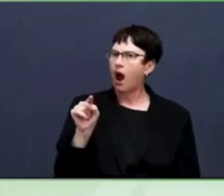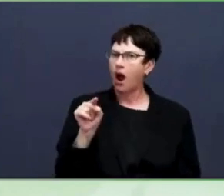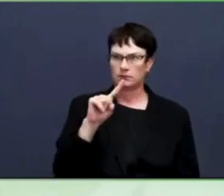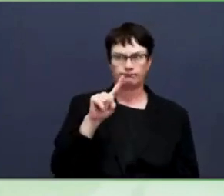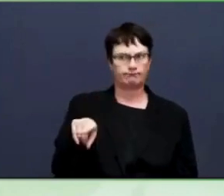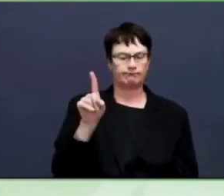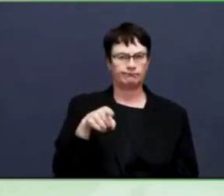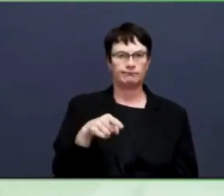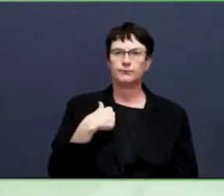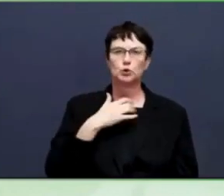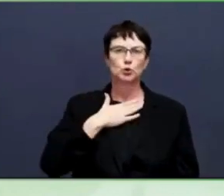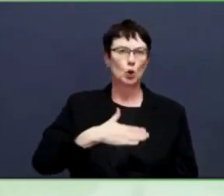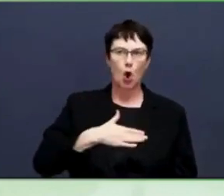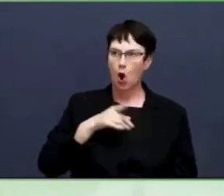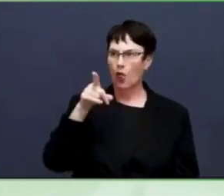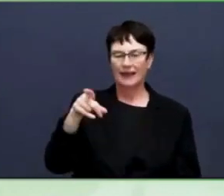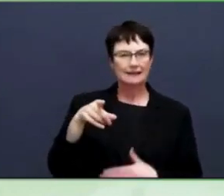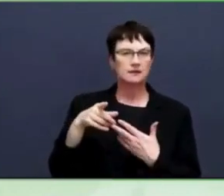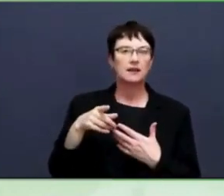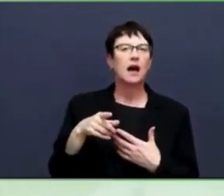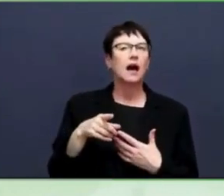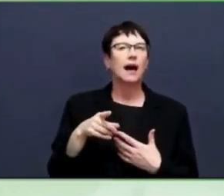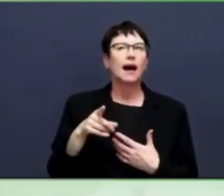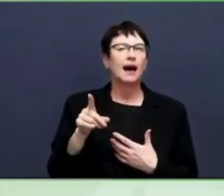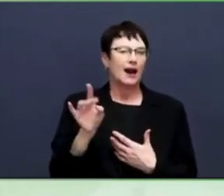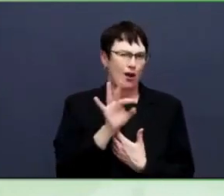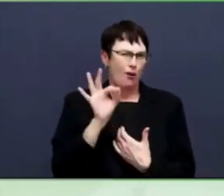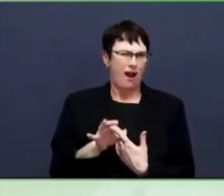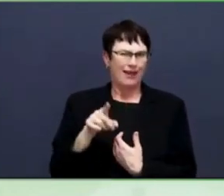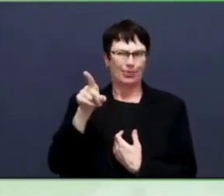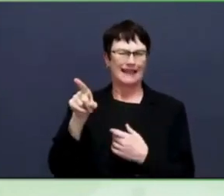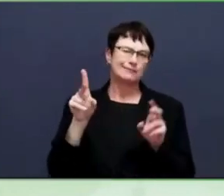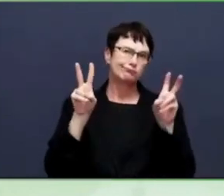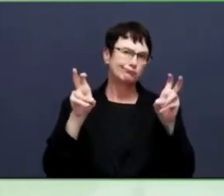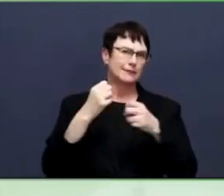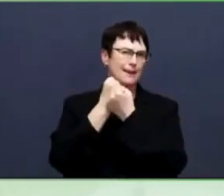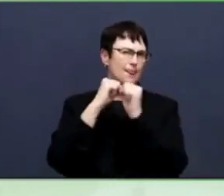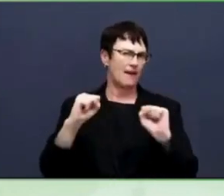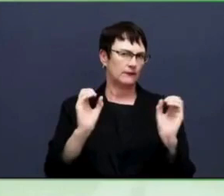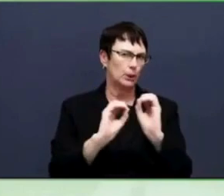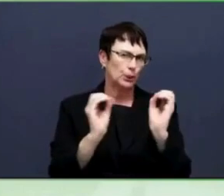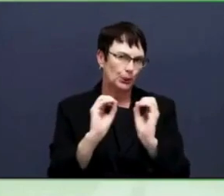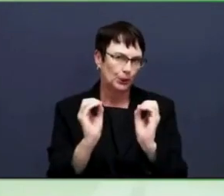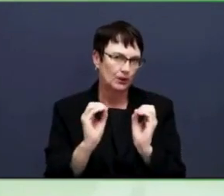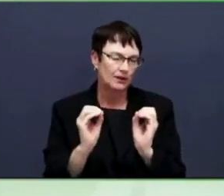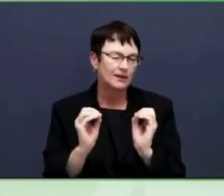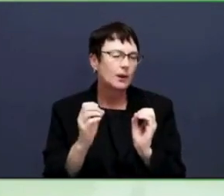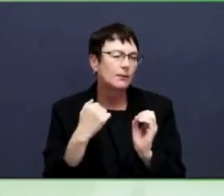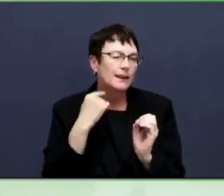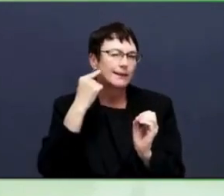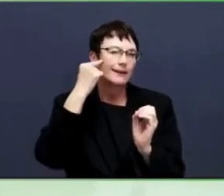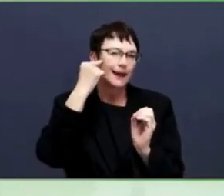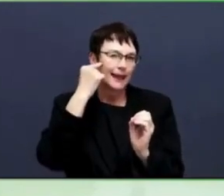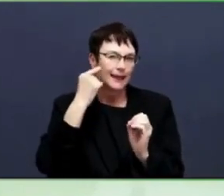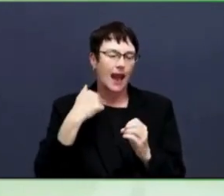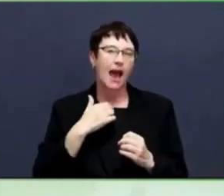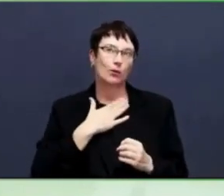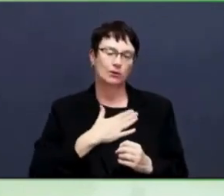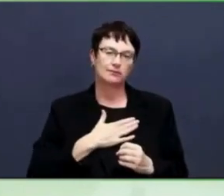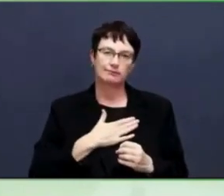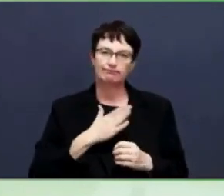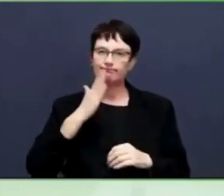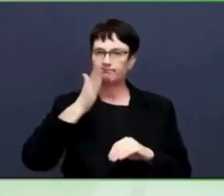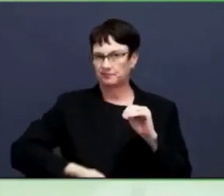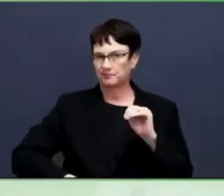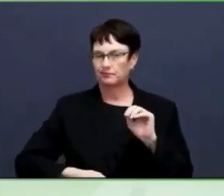them, David? Outlier groups. Is that the jargon I should be using? So I've got two things to end with. I'd like everyone in this room,